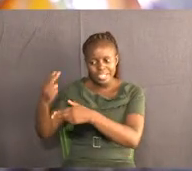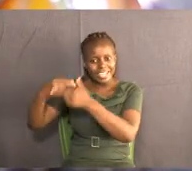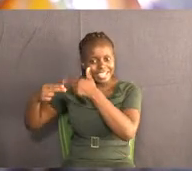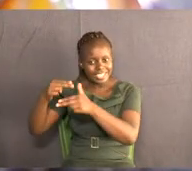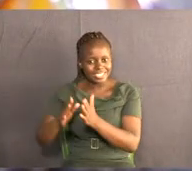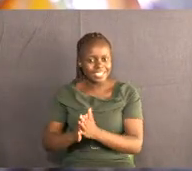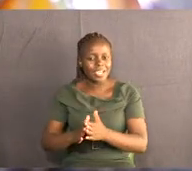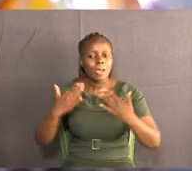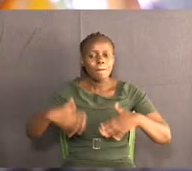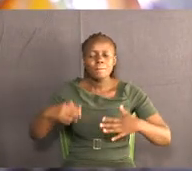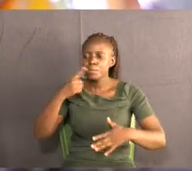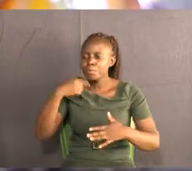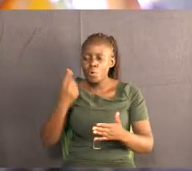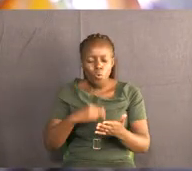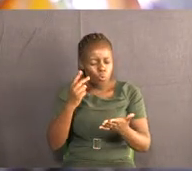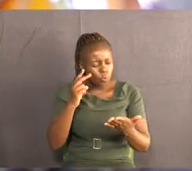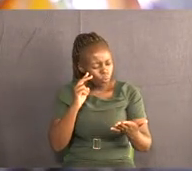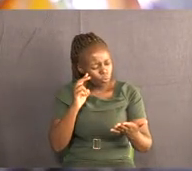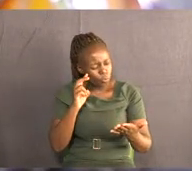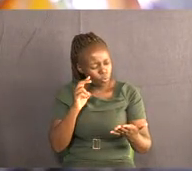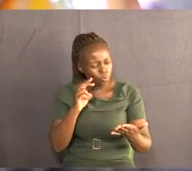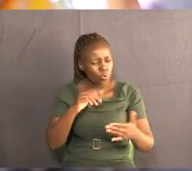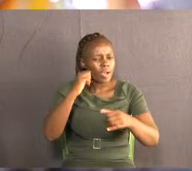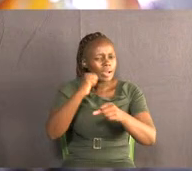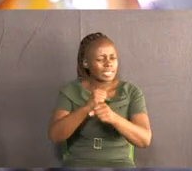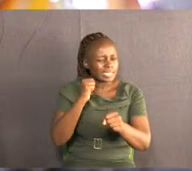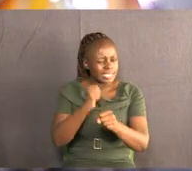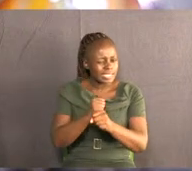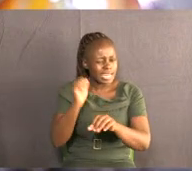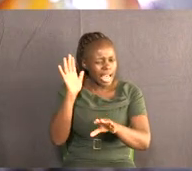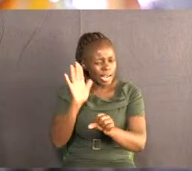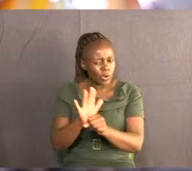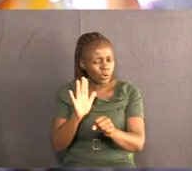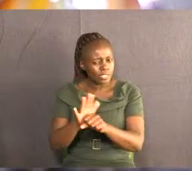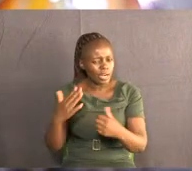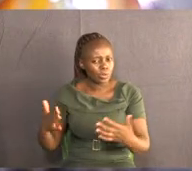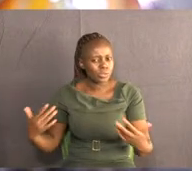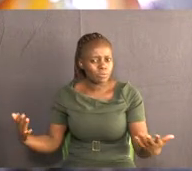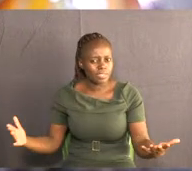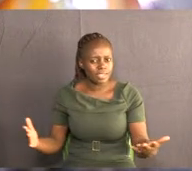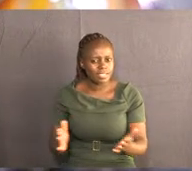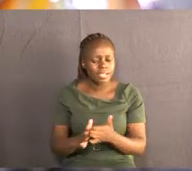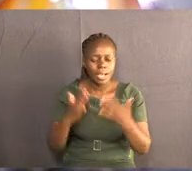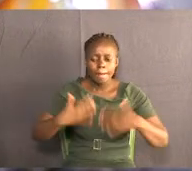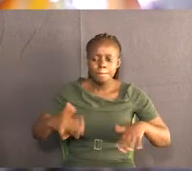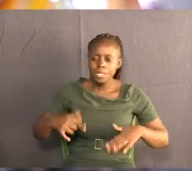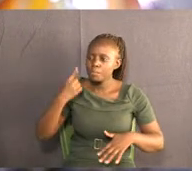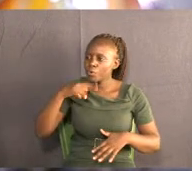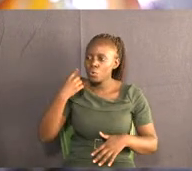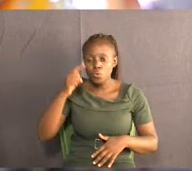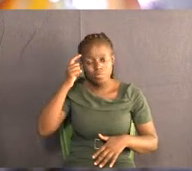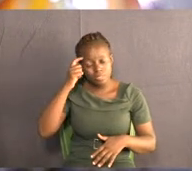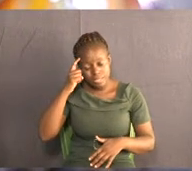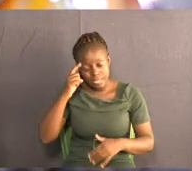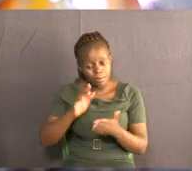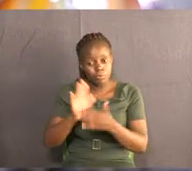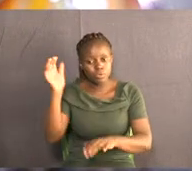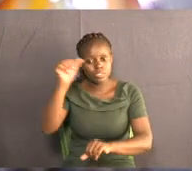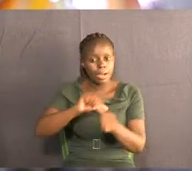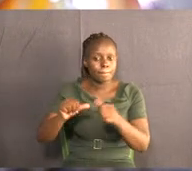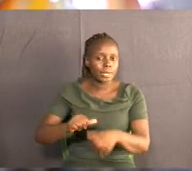did most for the present world were just those who thought most of the next